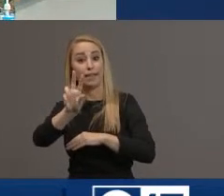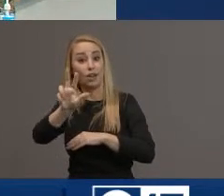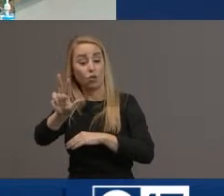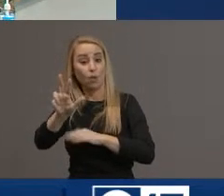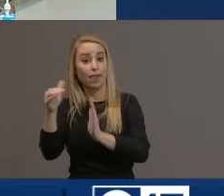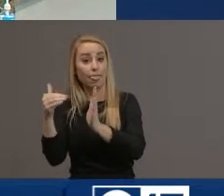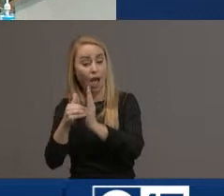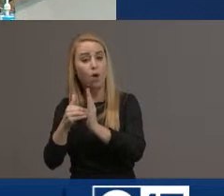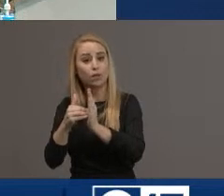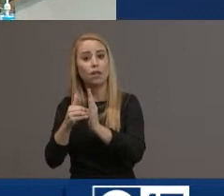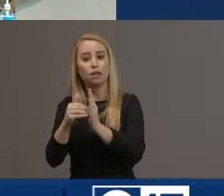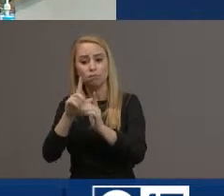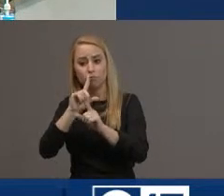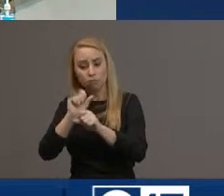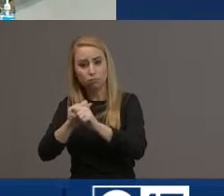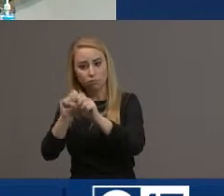diagnostic.